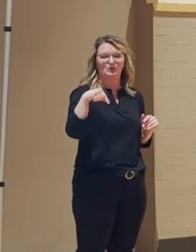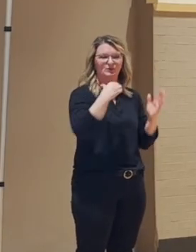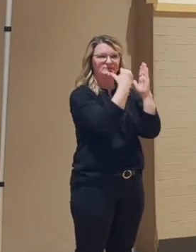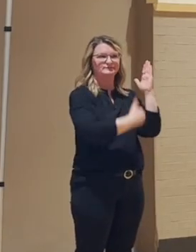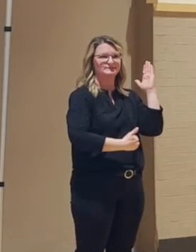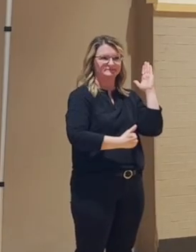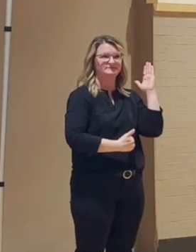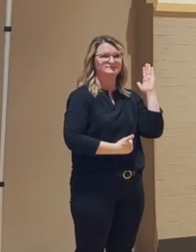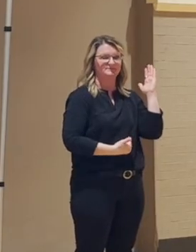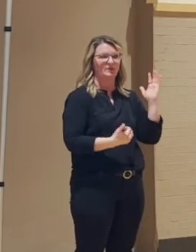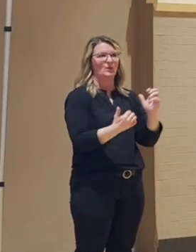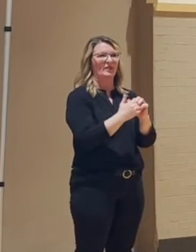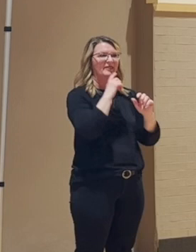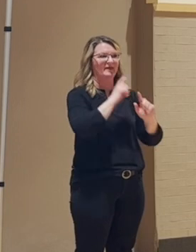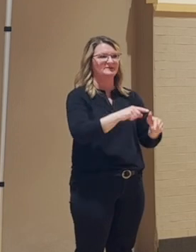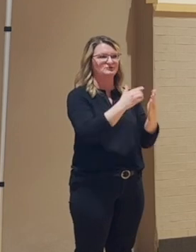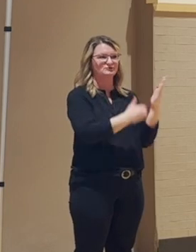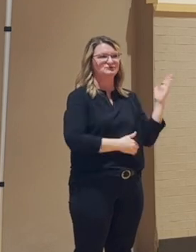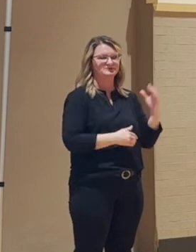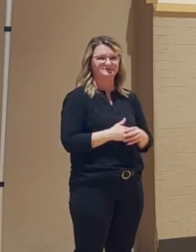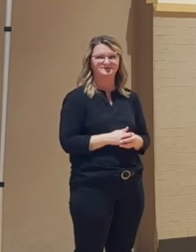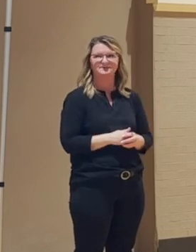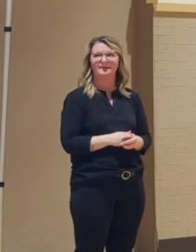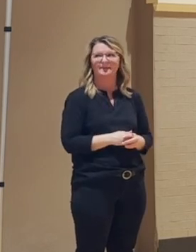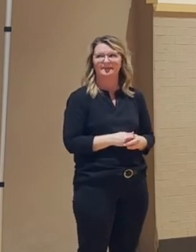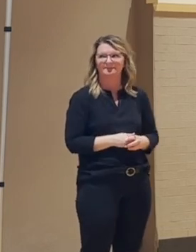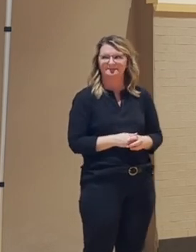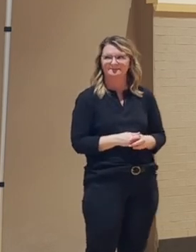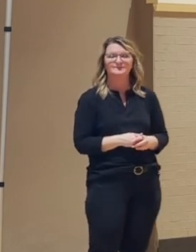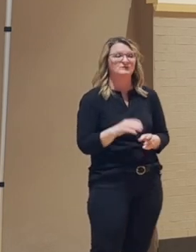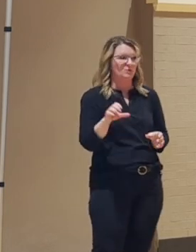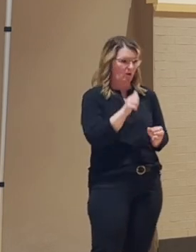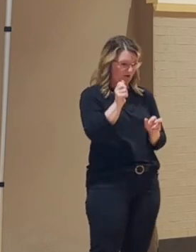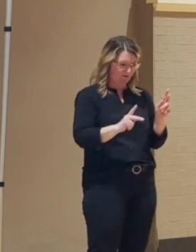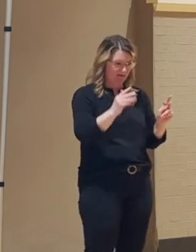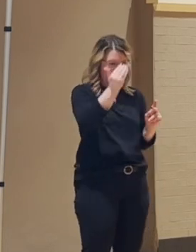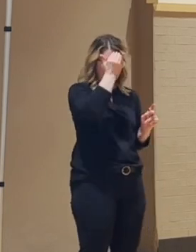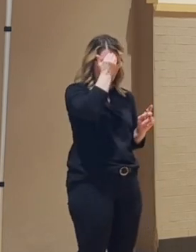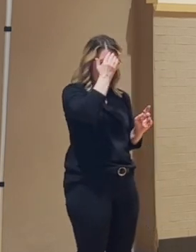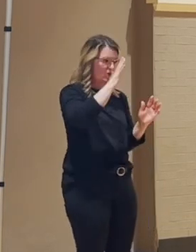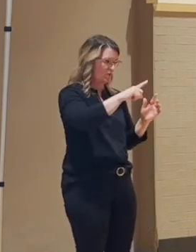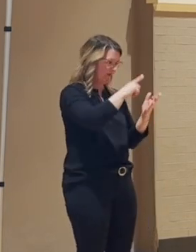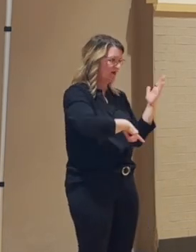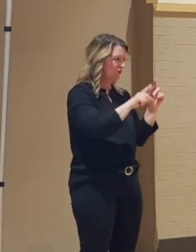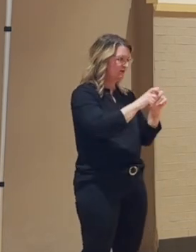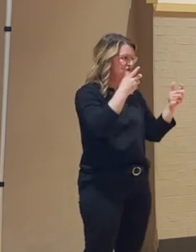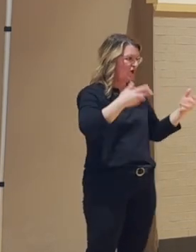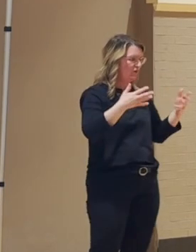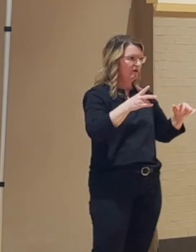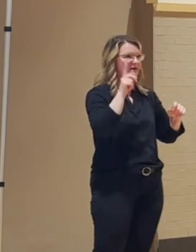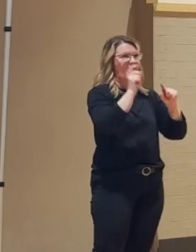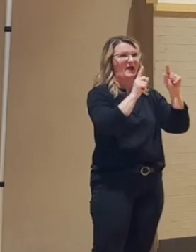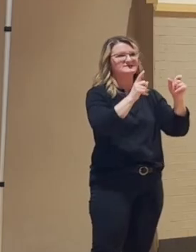asked questions box. And that way, others will know questions that have already been asked. They will